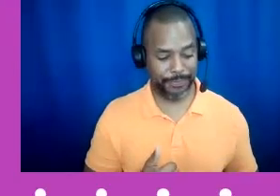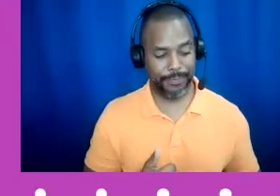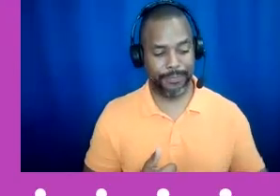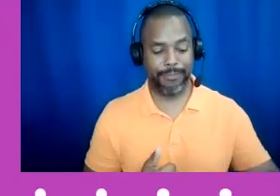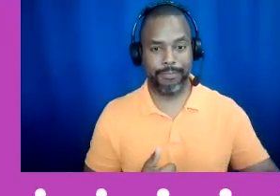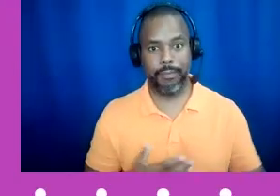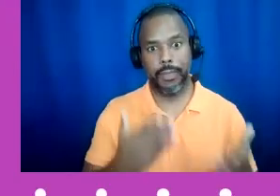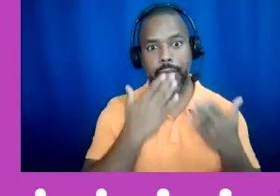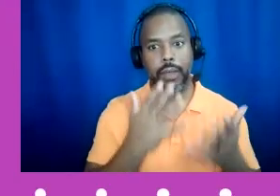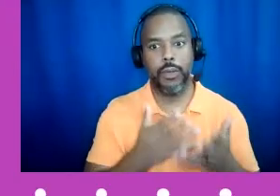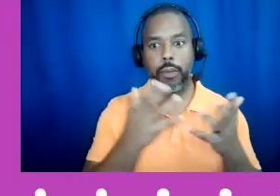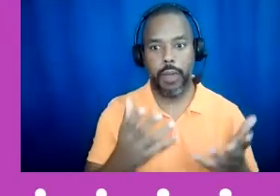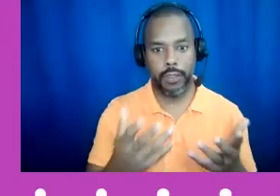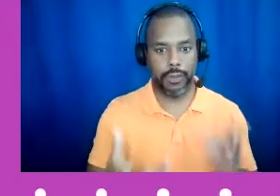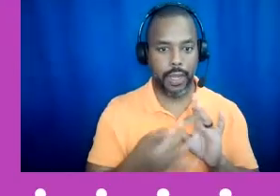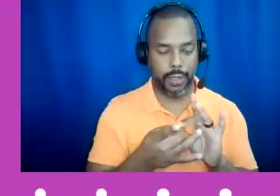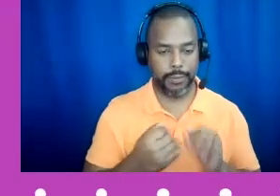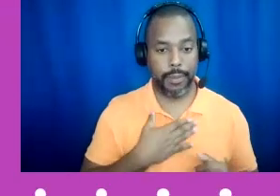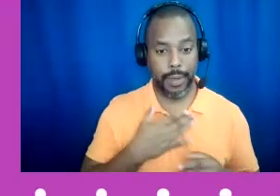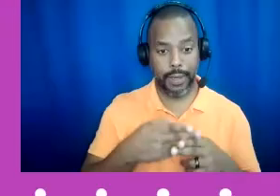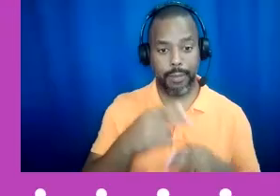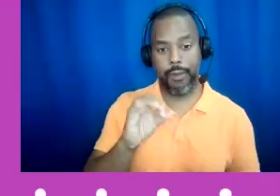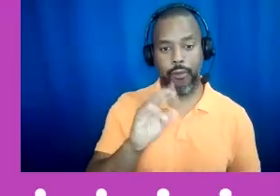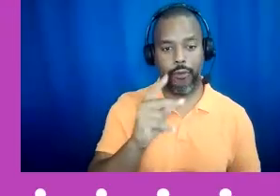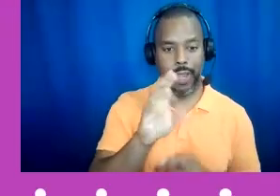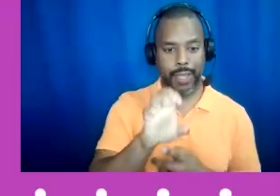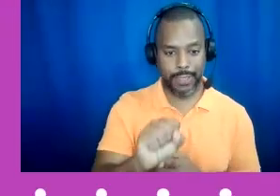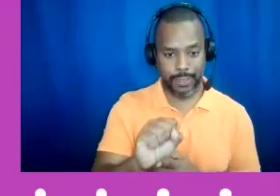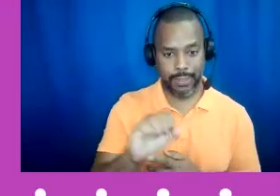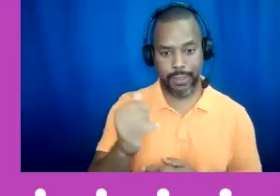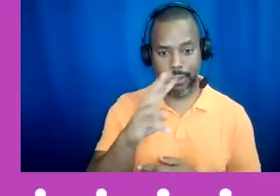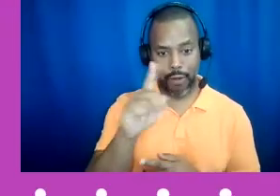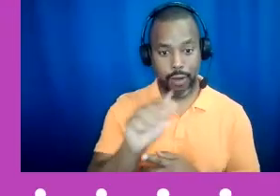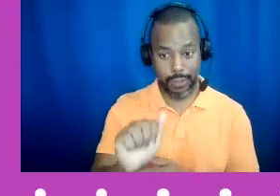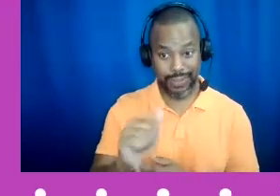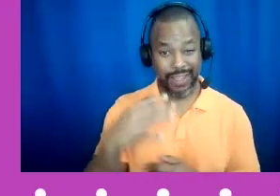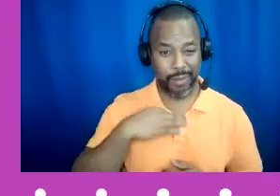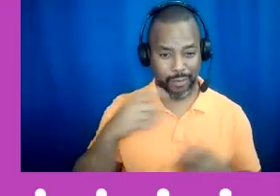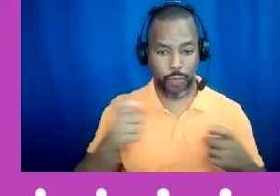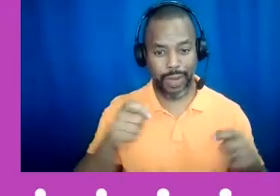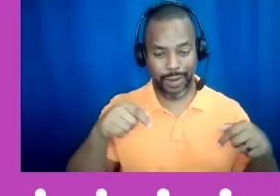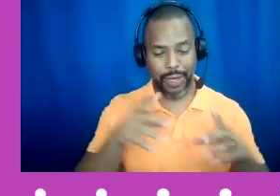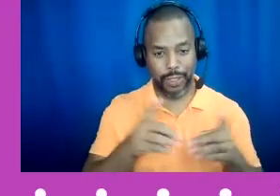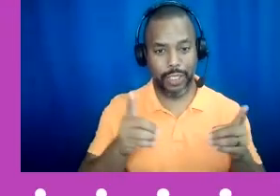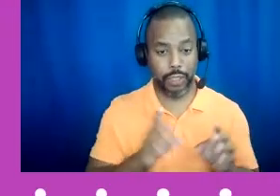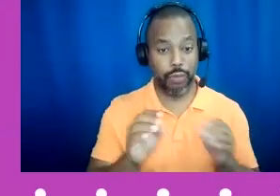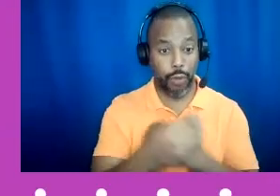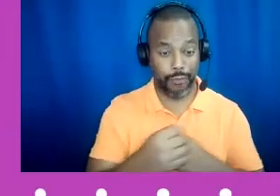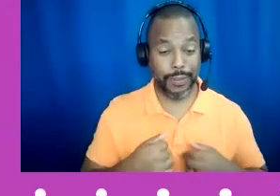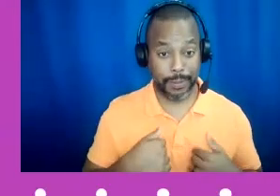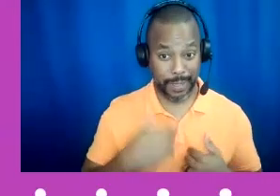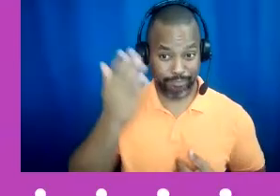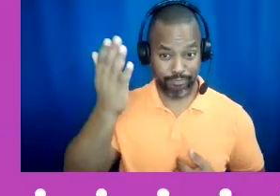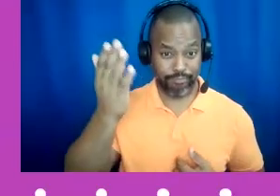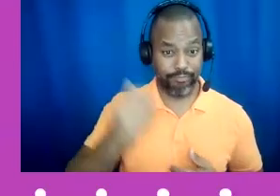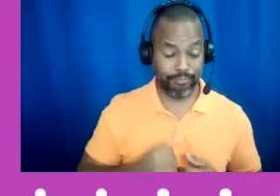Thank you so much for being here. My name is Frances Garza. I'm the Benefits Coordinator here at the district office. And what I'm going to present today,